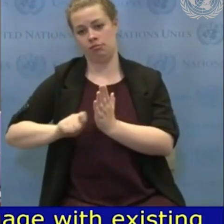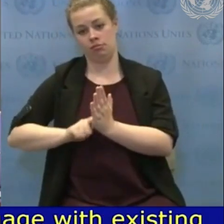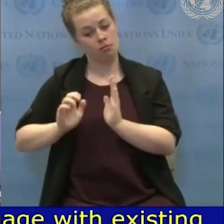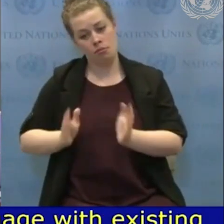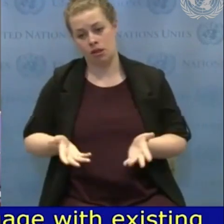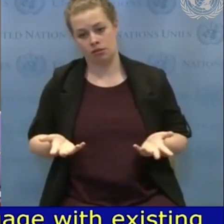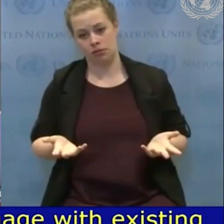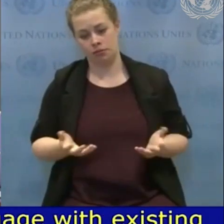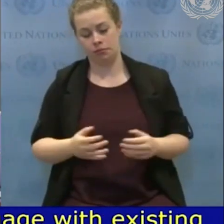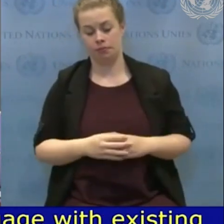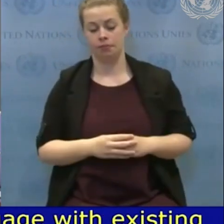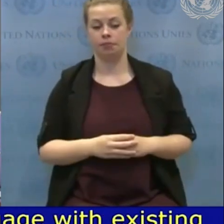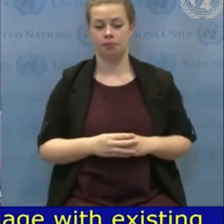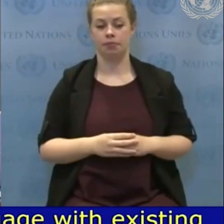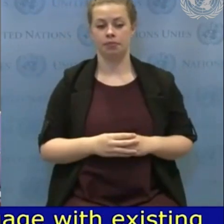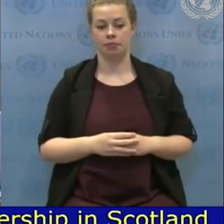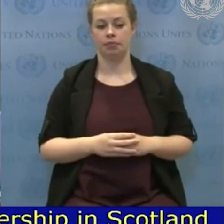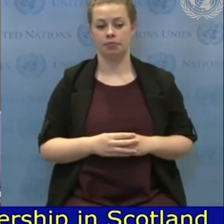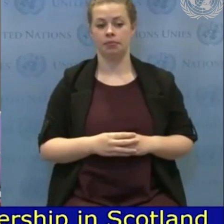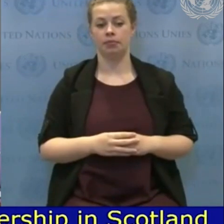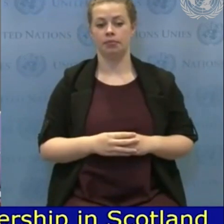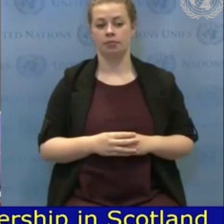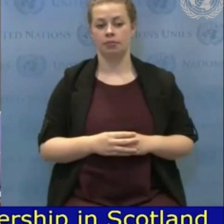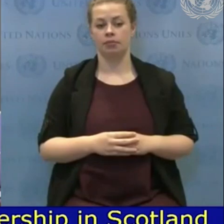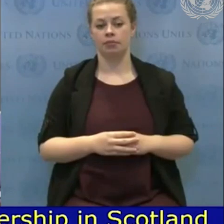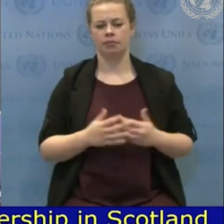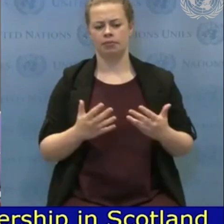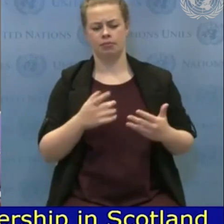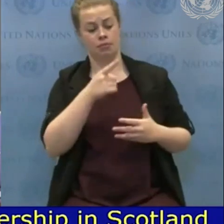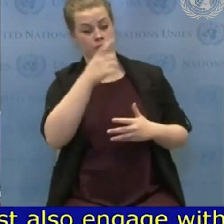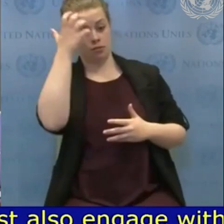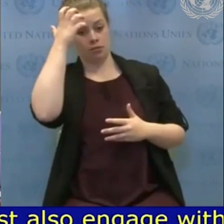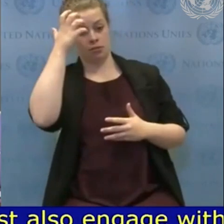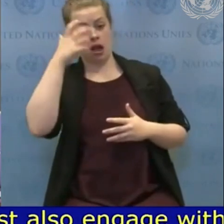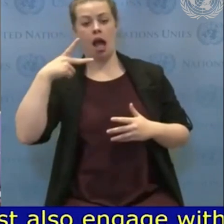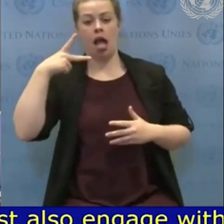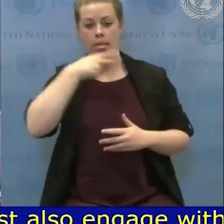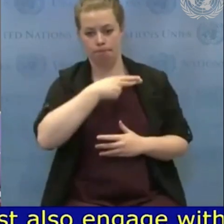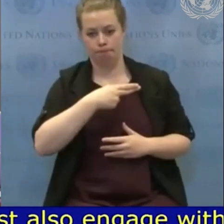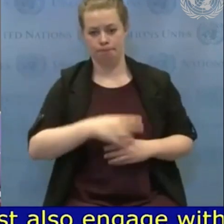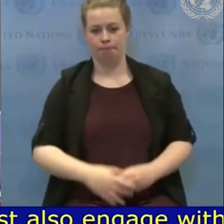Development Committee report, which we endorse. How will the government engage?